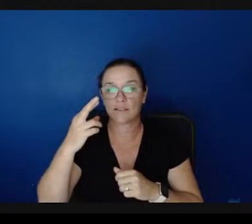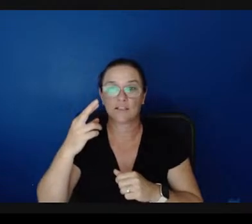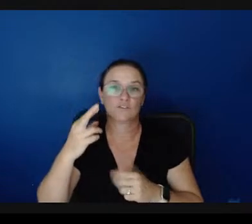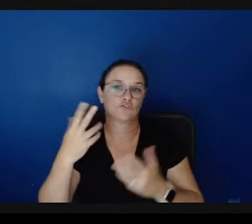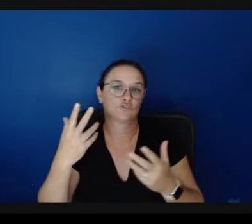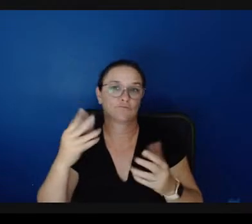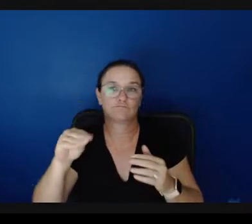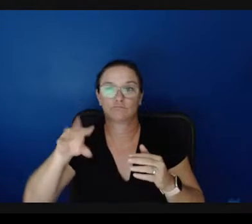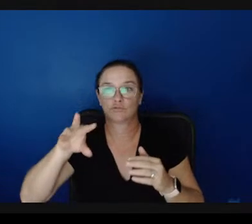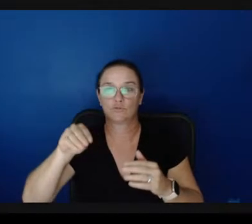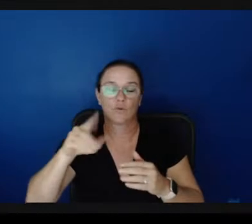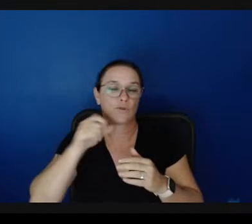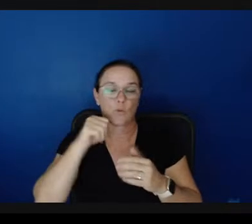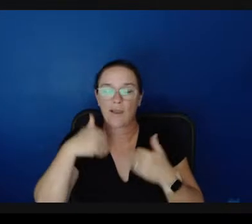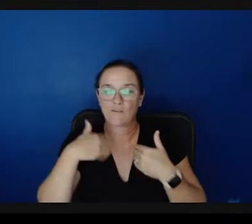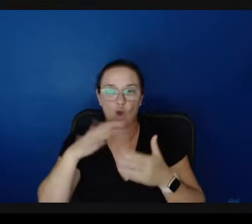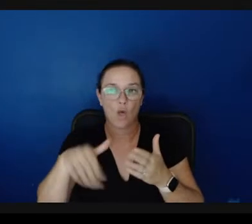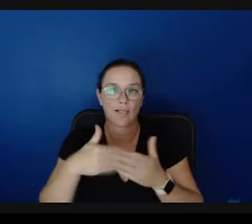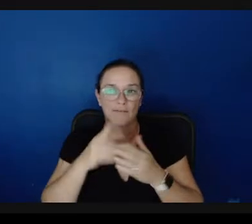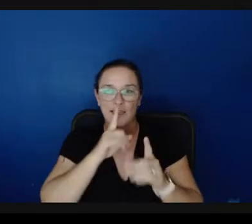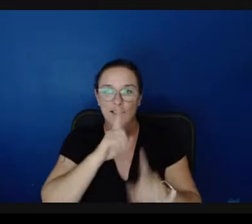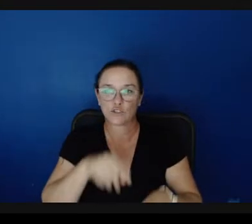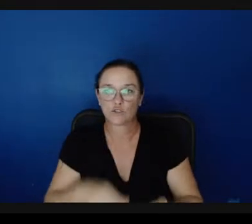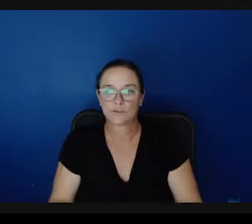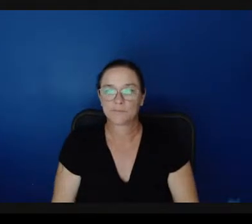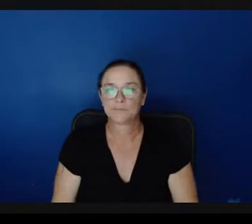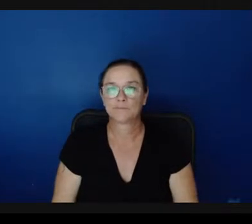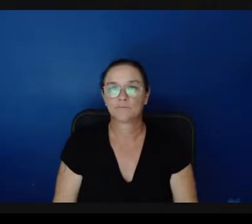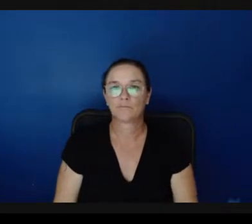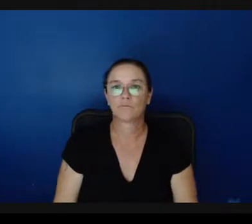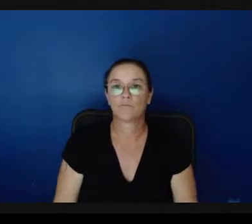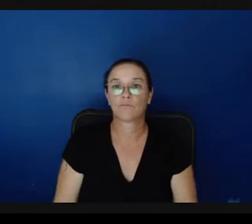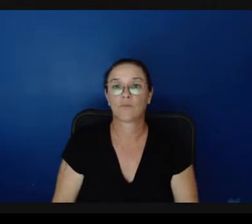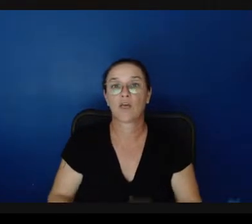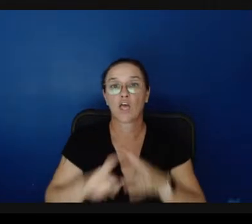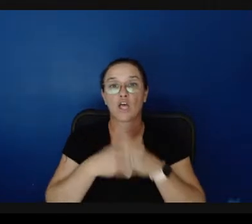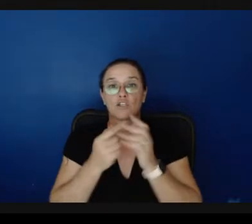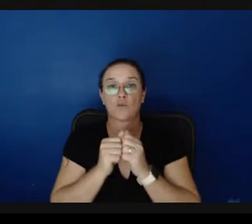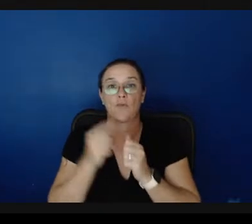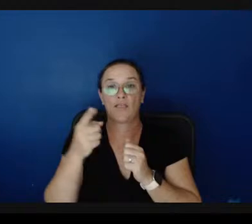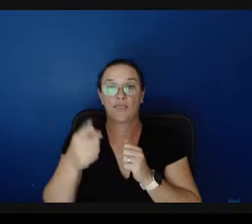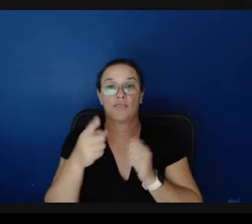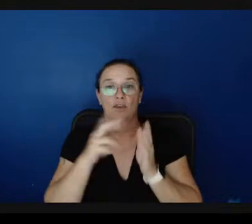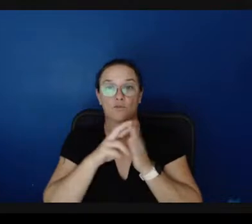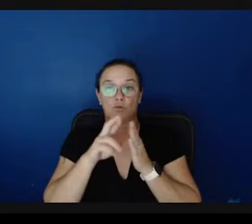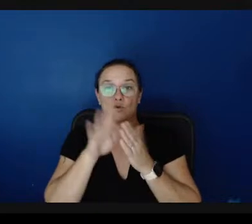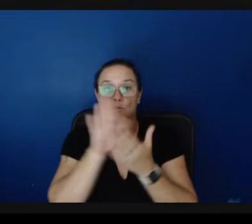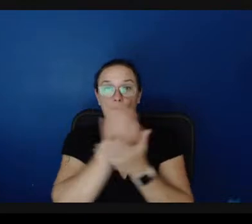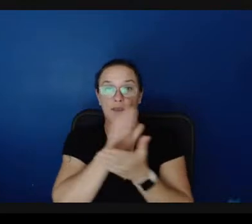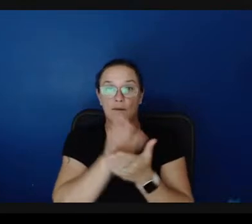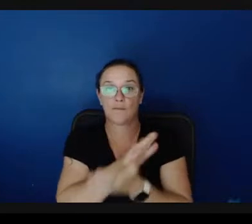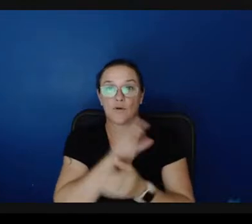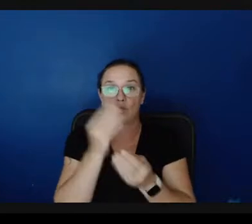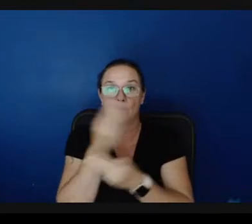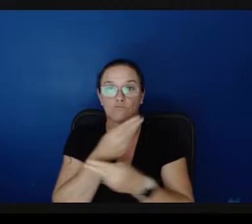answers, but that's where we are. So I'll start with this paper that came out in